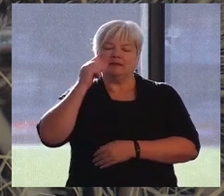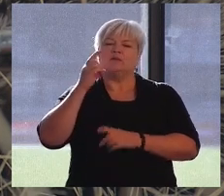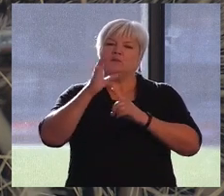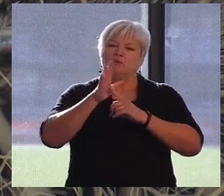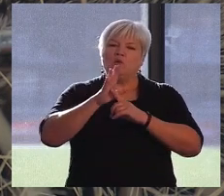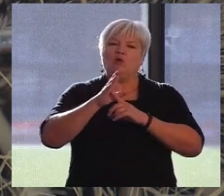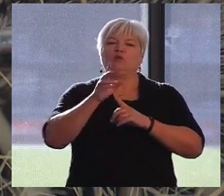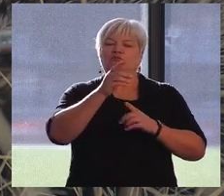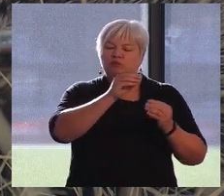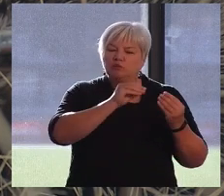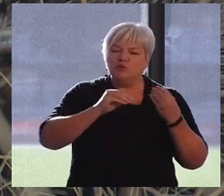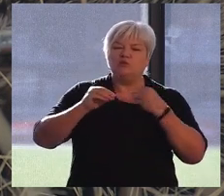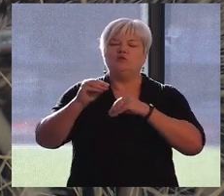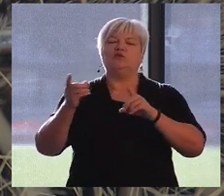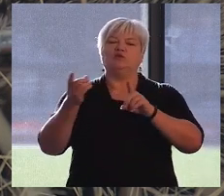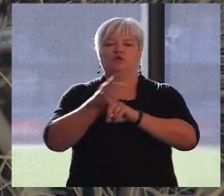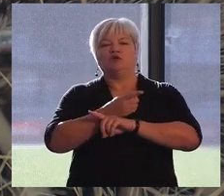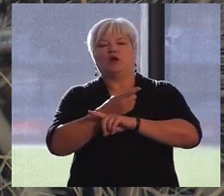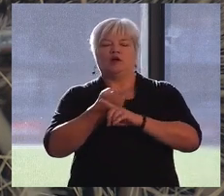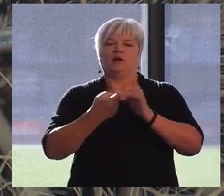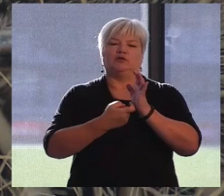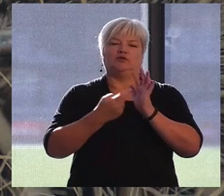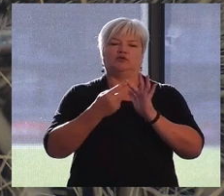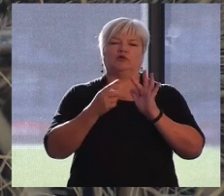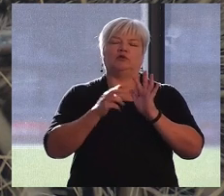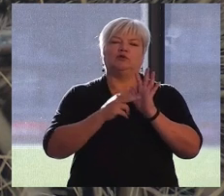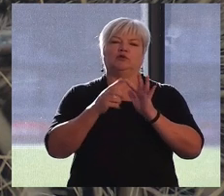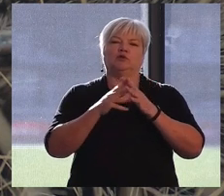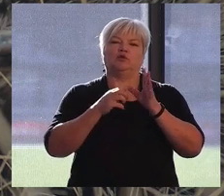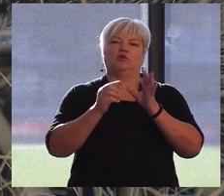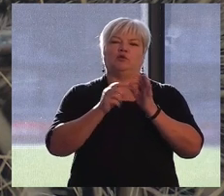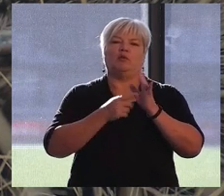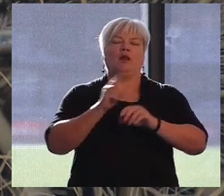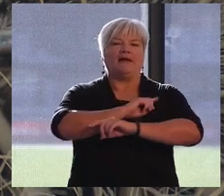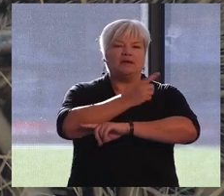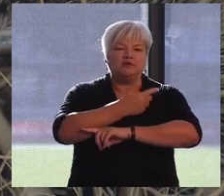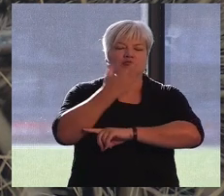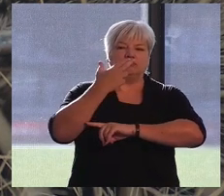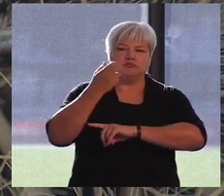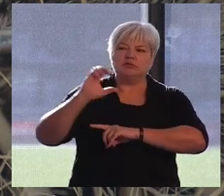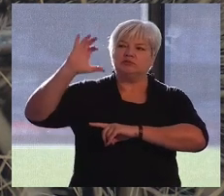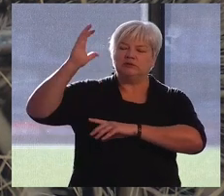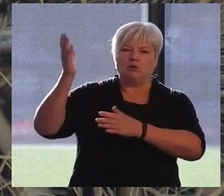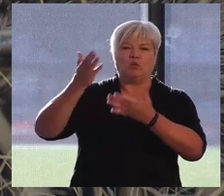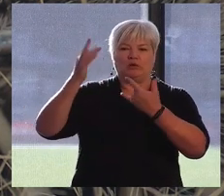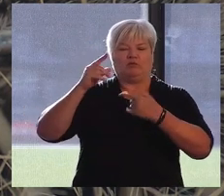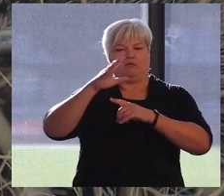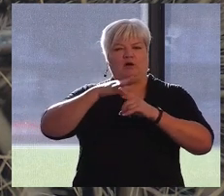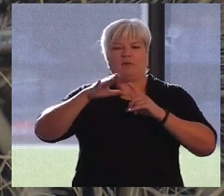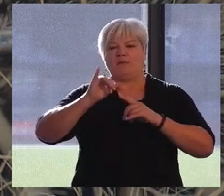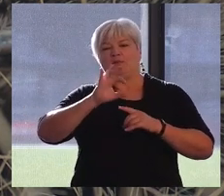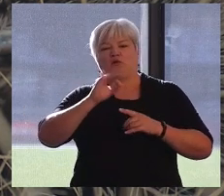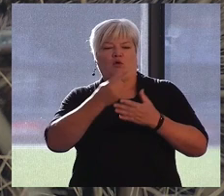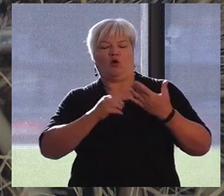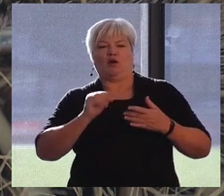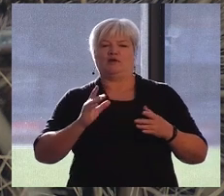our economy, even if you weren't doing it for a climate change reason. And I wrote a book about it